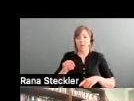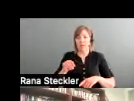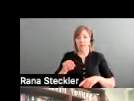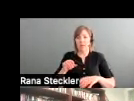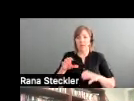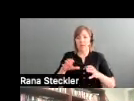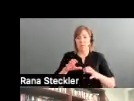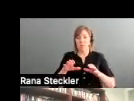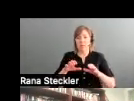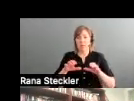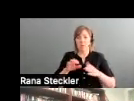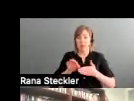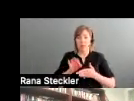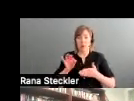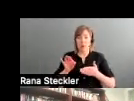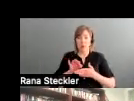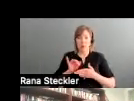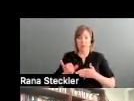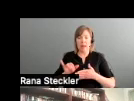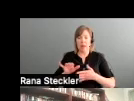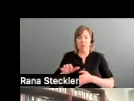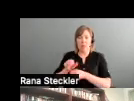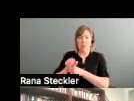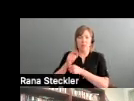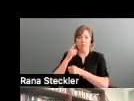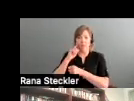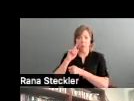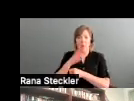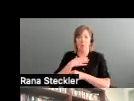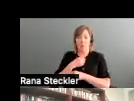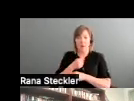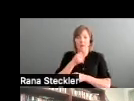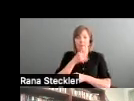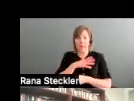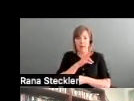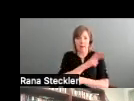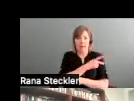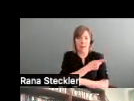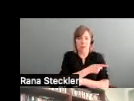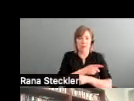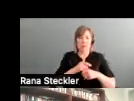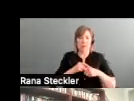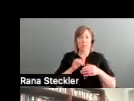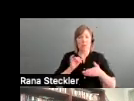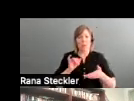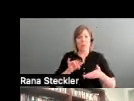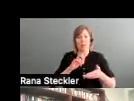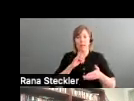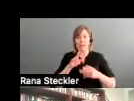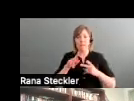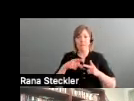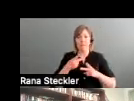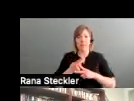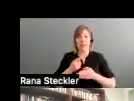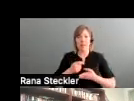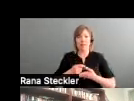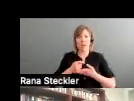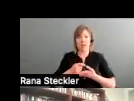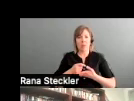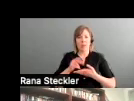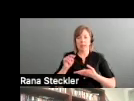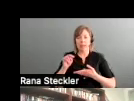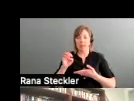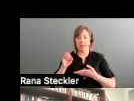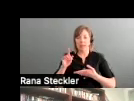doing embroidery. That would have been reserved for kind of white female patients. But this is the kind of therapeutic needle that